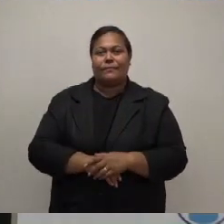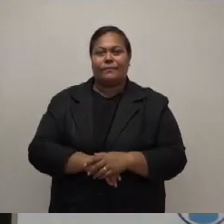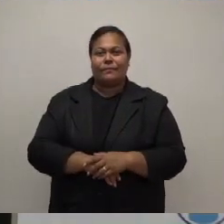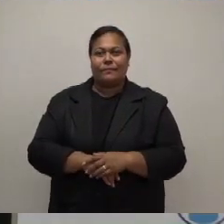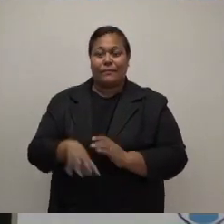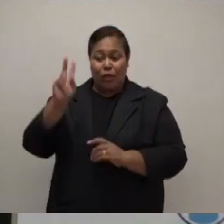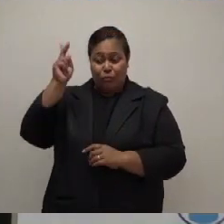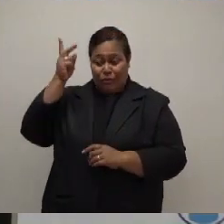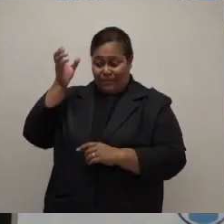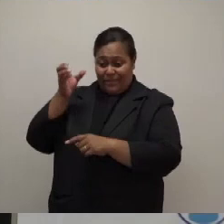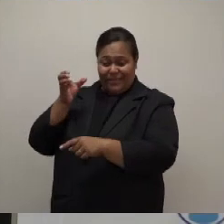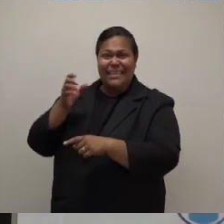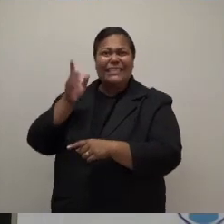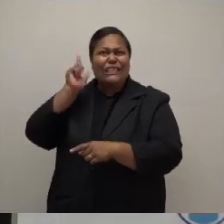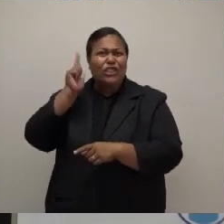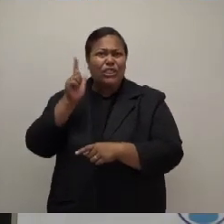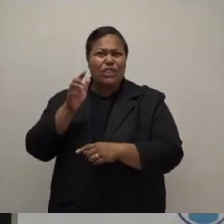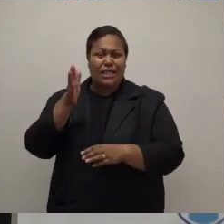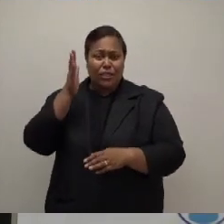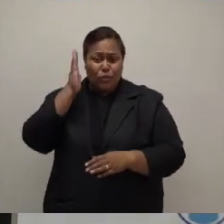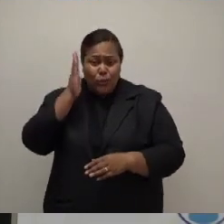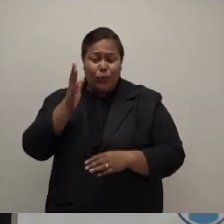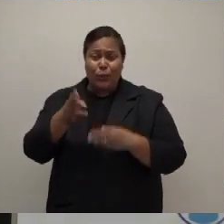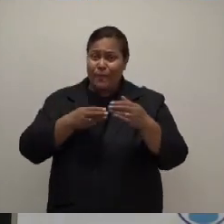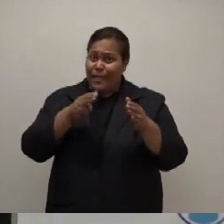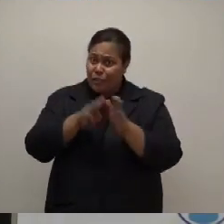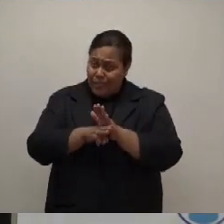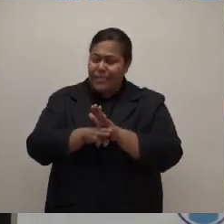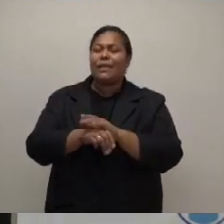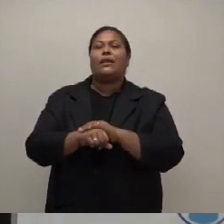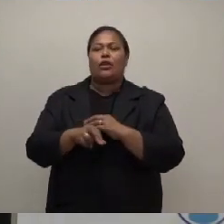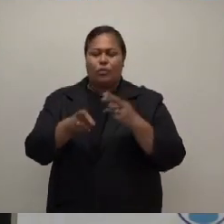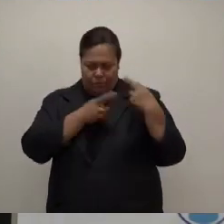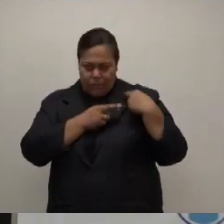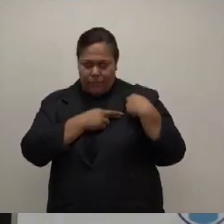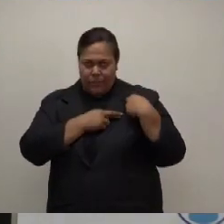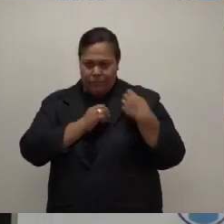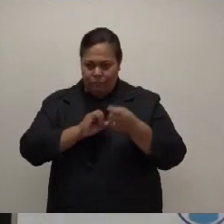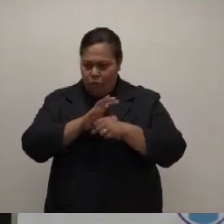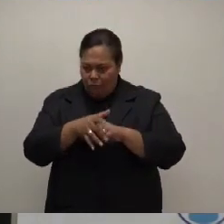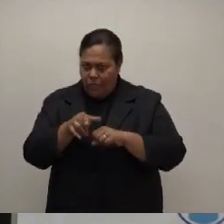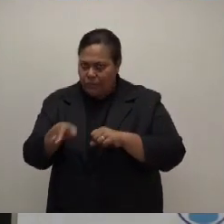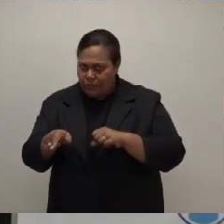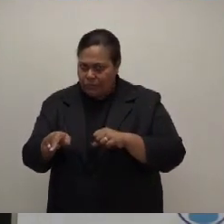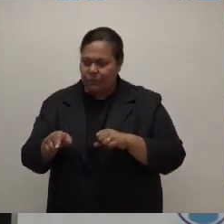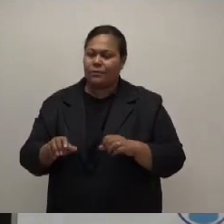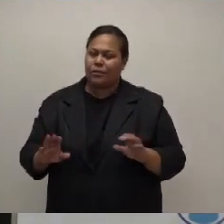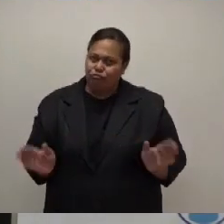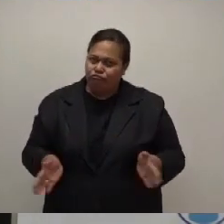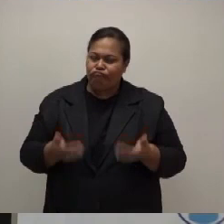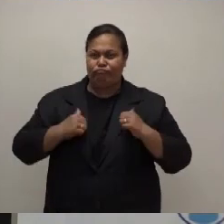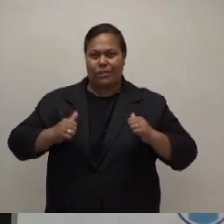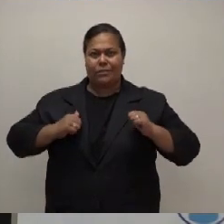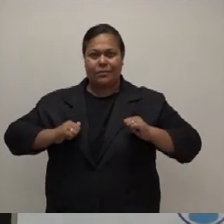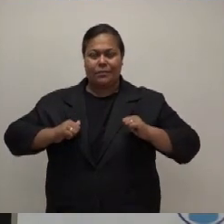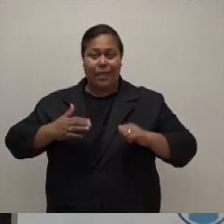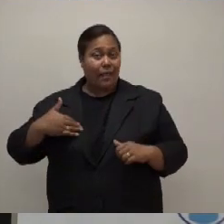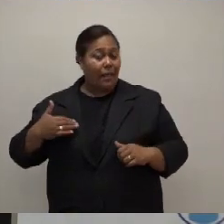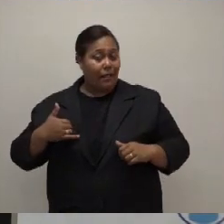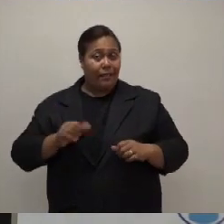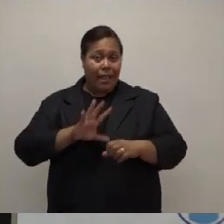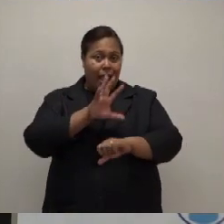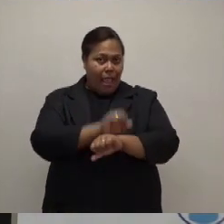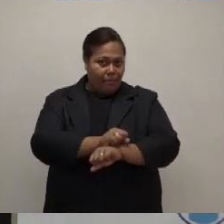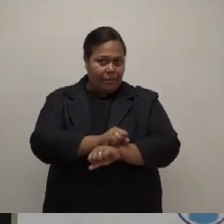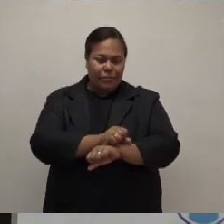Principals, teachers, and school management will be responsible for COVID-proofing their schools, practicing the healthy habits that we have embraced in